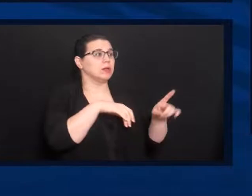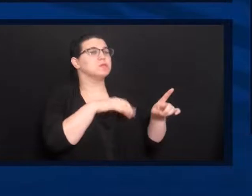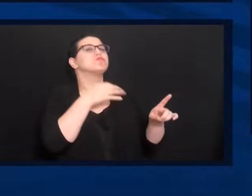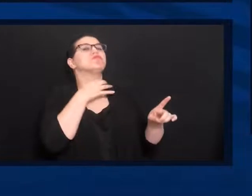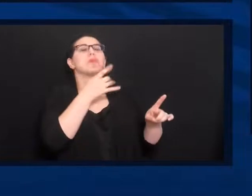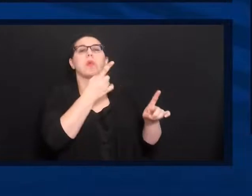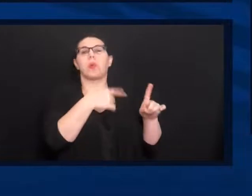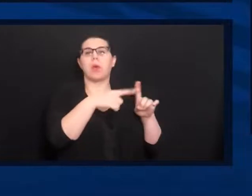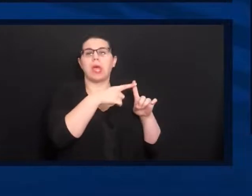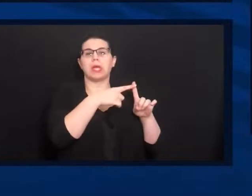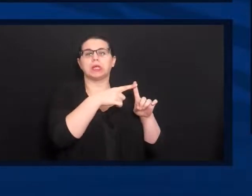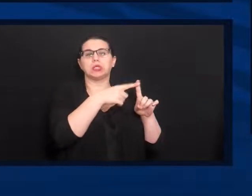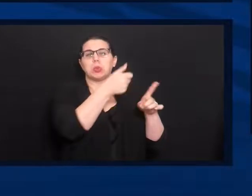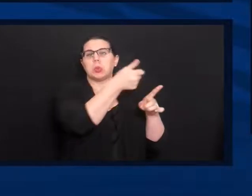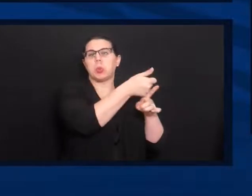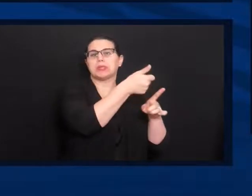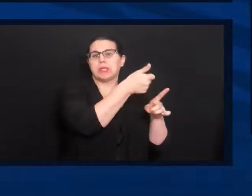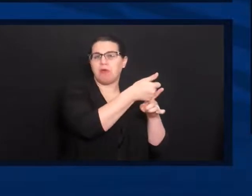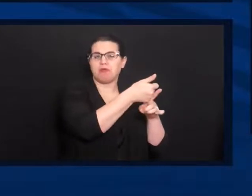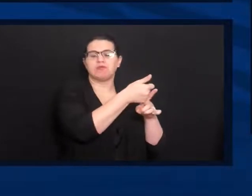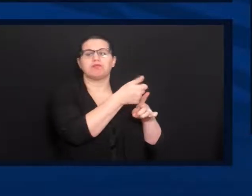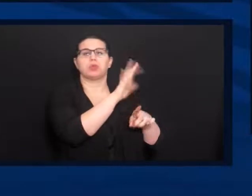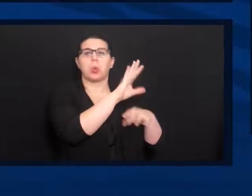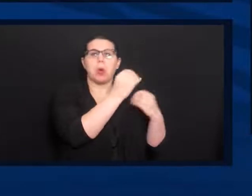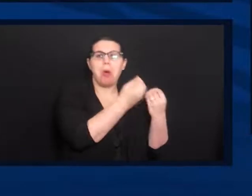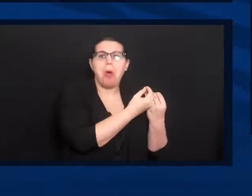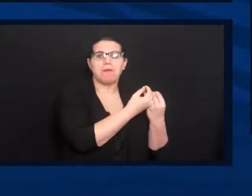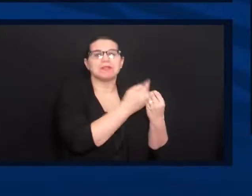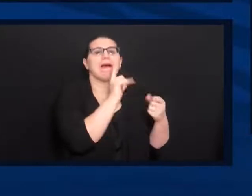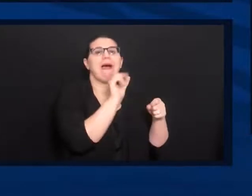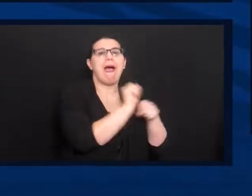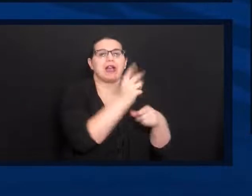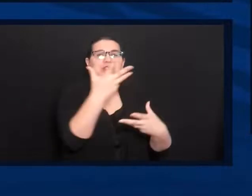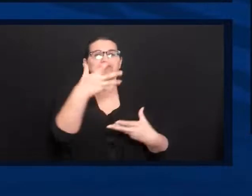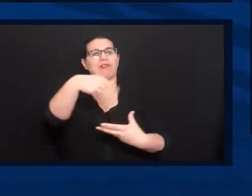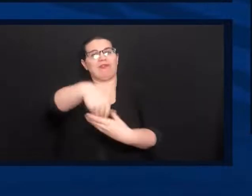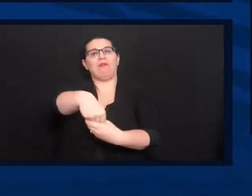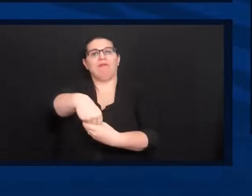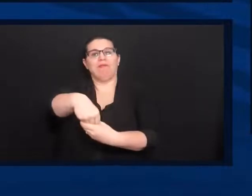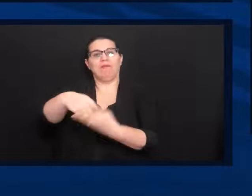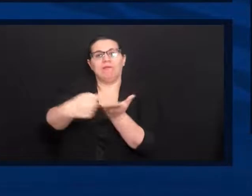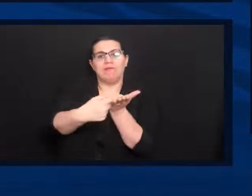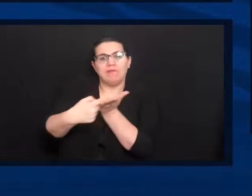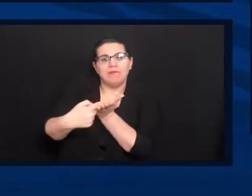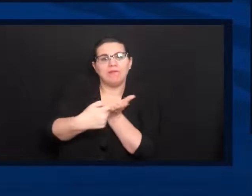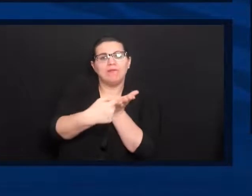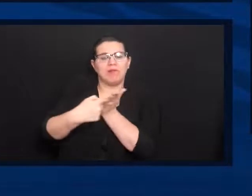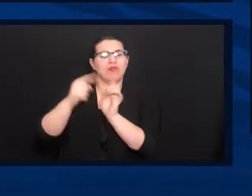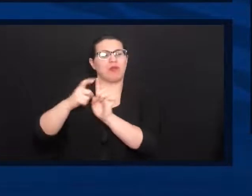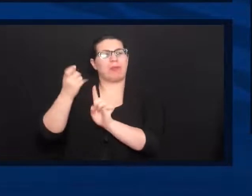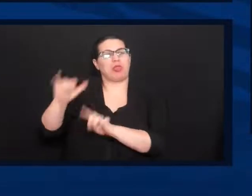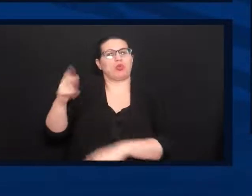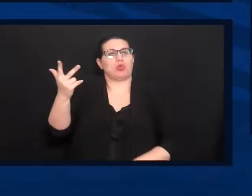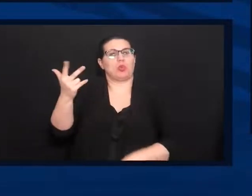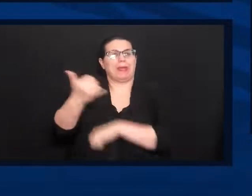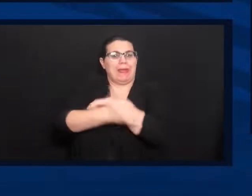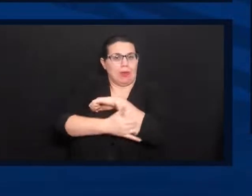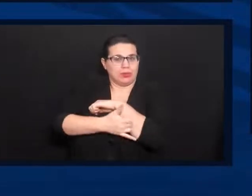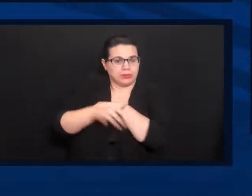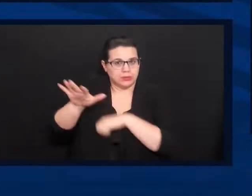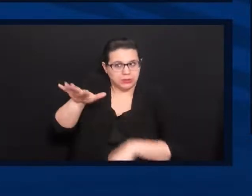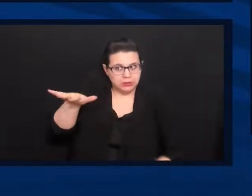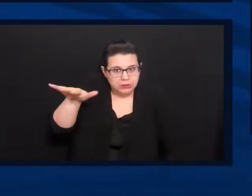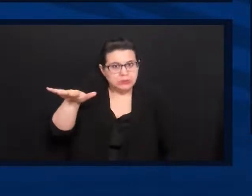personally get involved in the discussions between the local delegation from the 3 counties and the